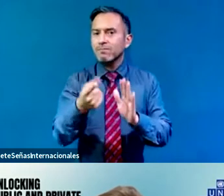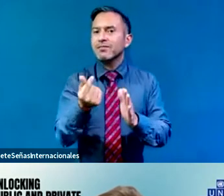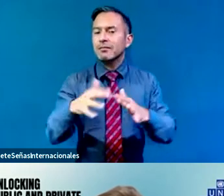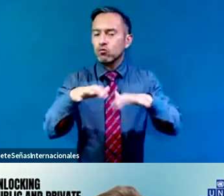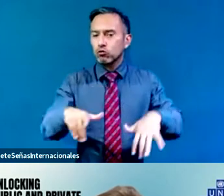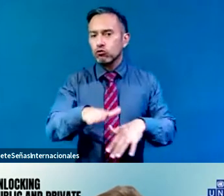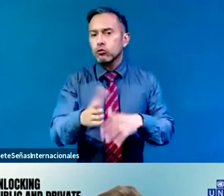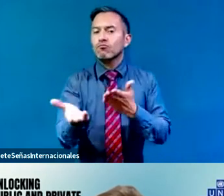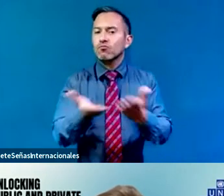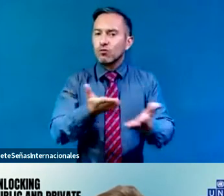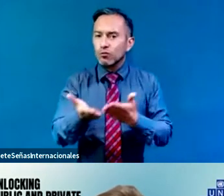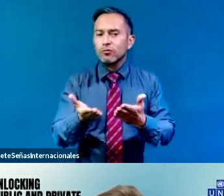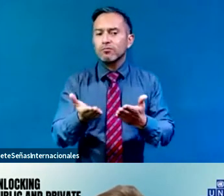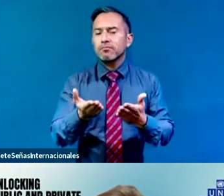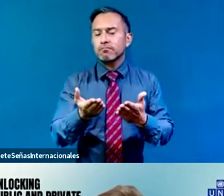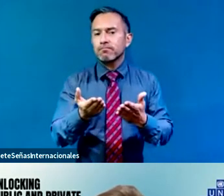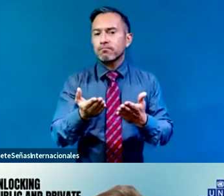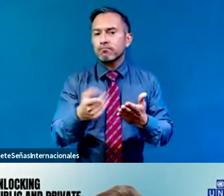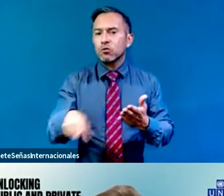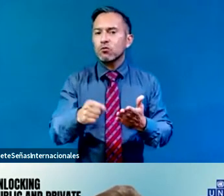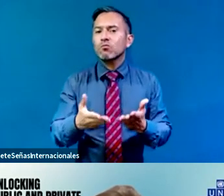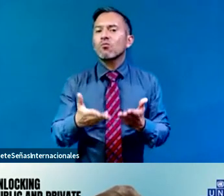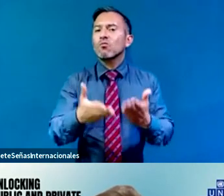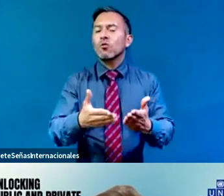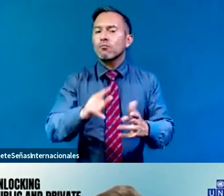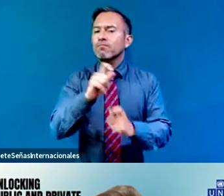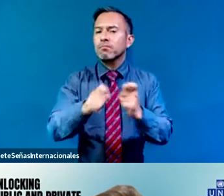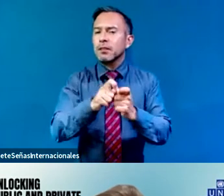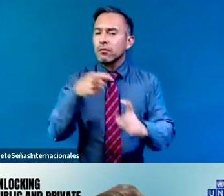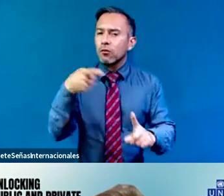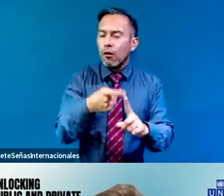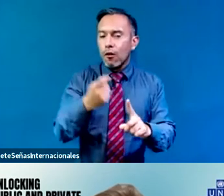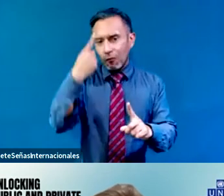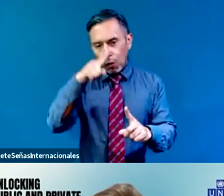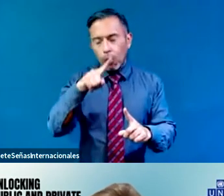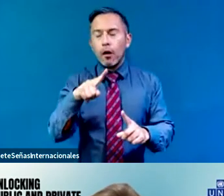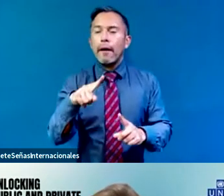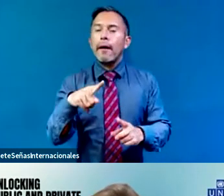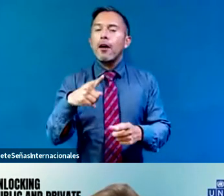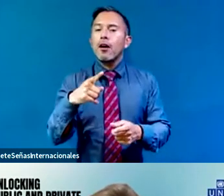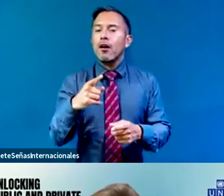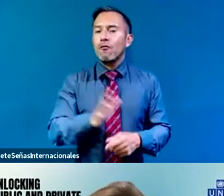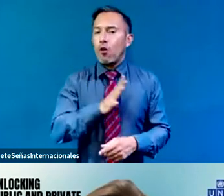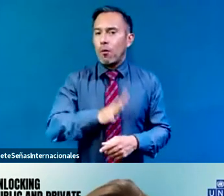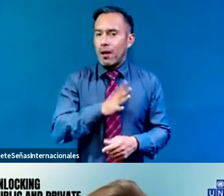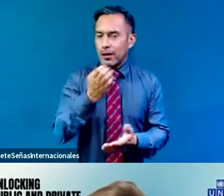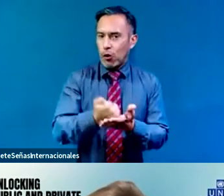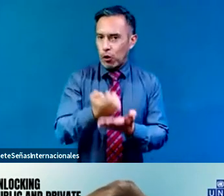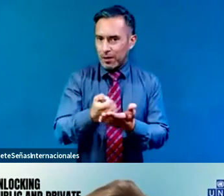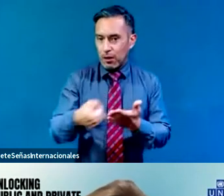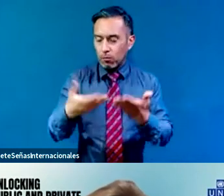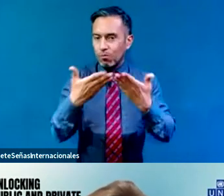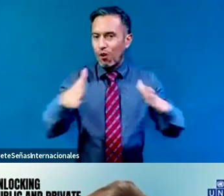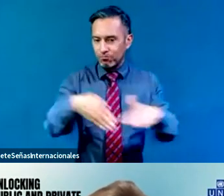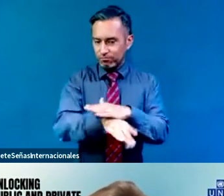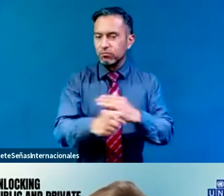with a critical link to the formal economy and a gateway to greater economic security and personal empowerment. We can